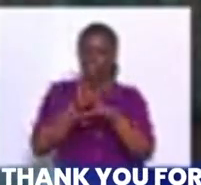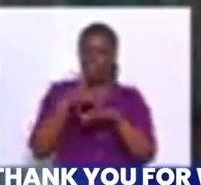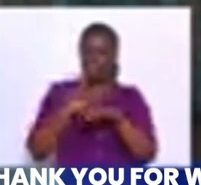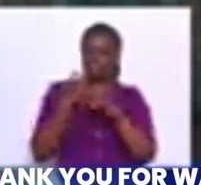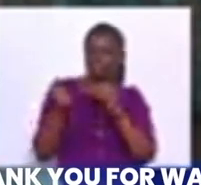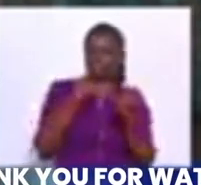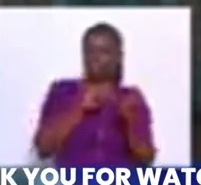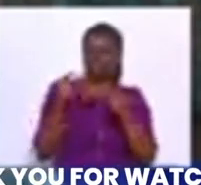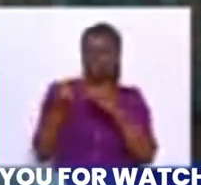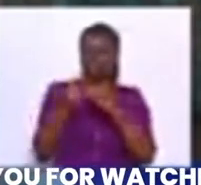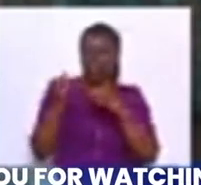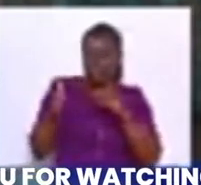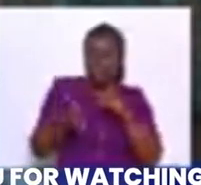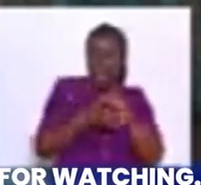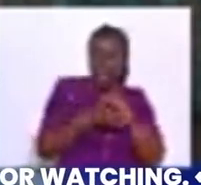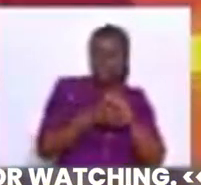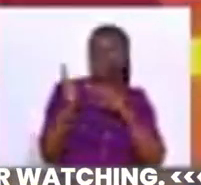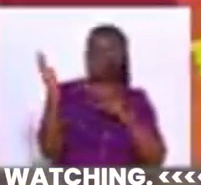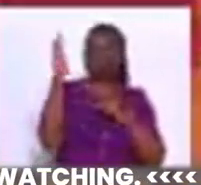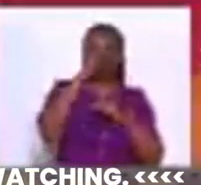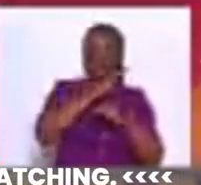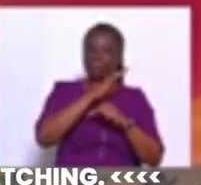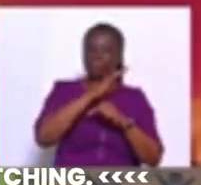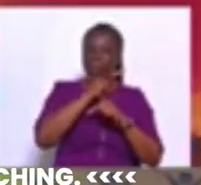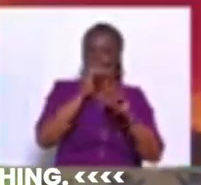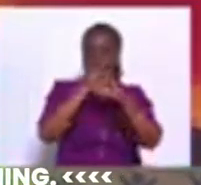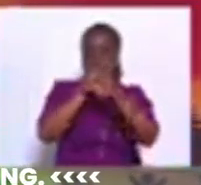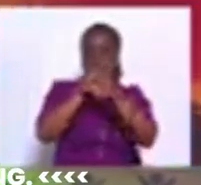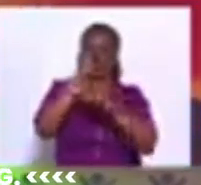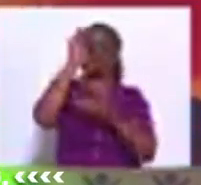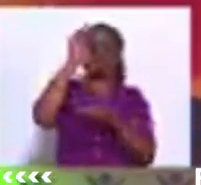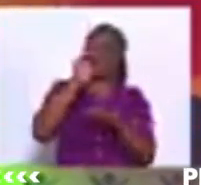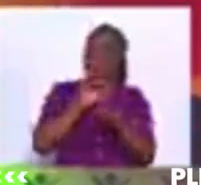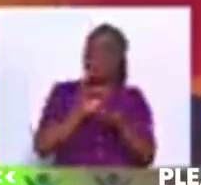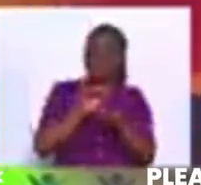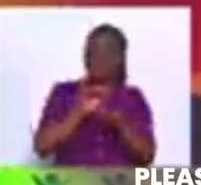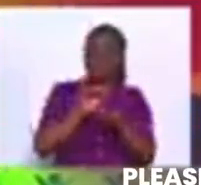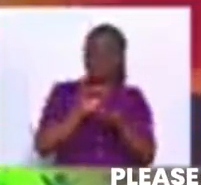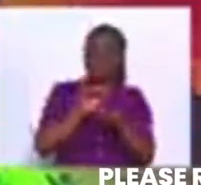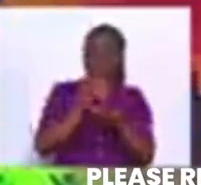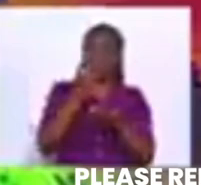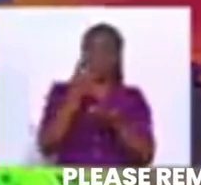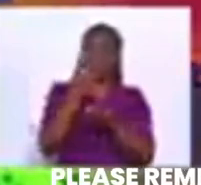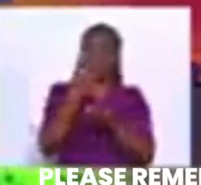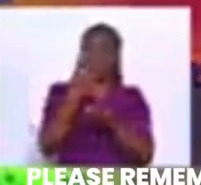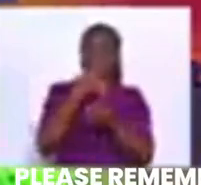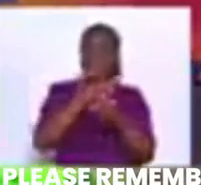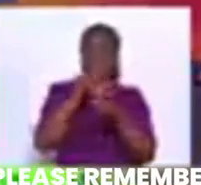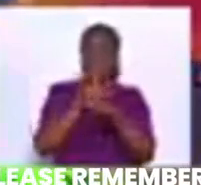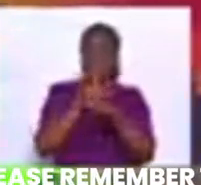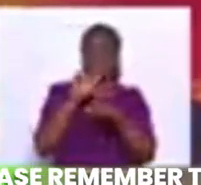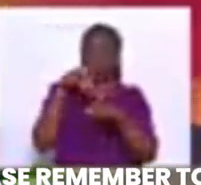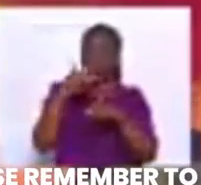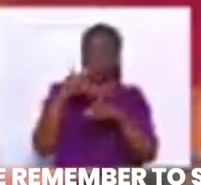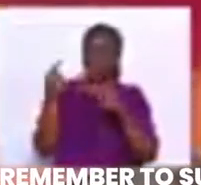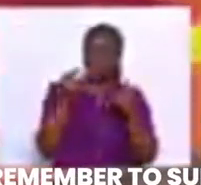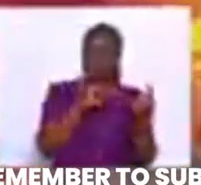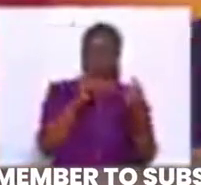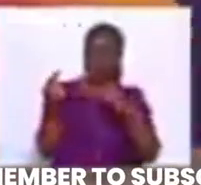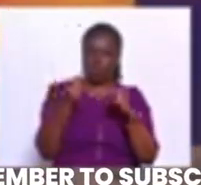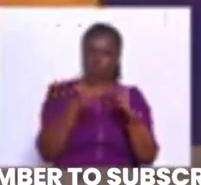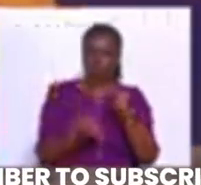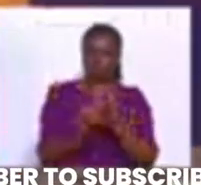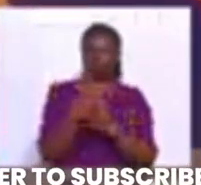every night, did you know that your immune system just gets wiped out completely for 24 hours? Now, imagine if you're having these